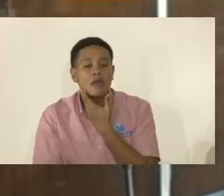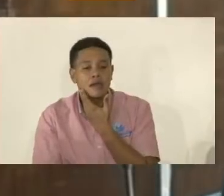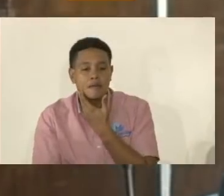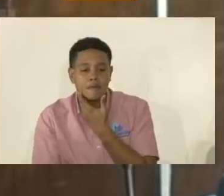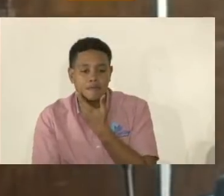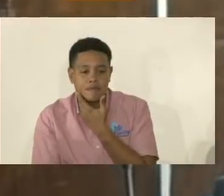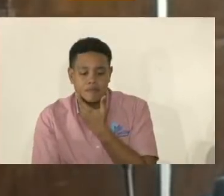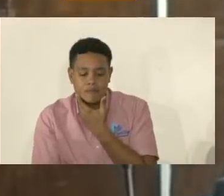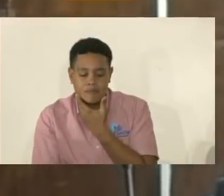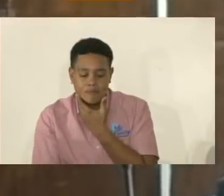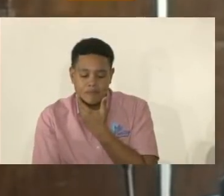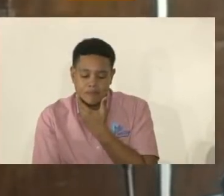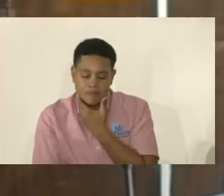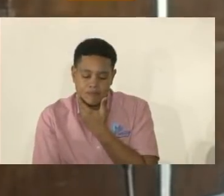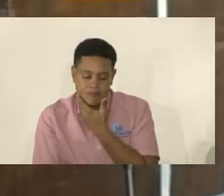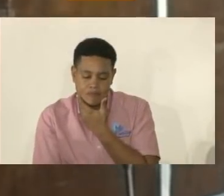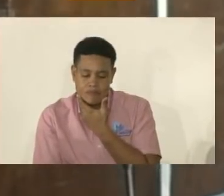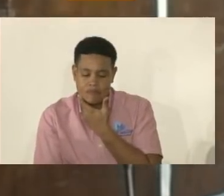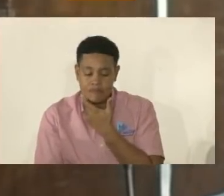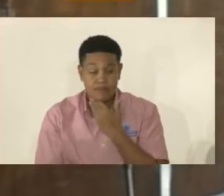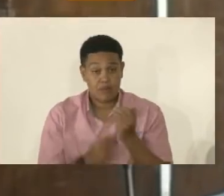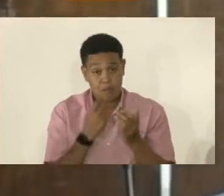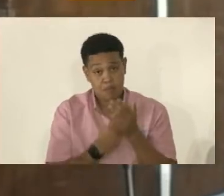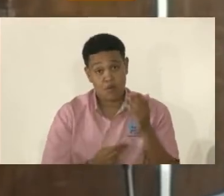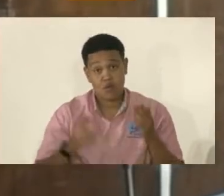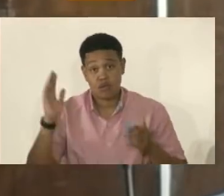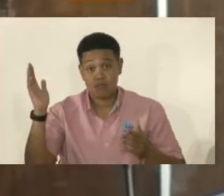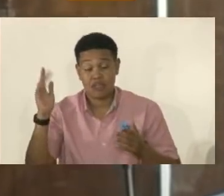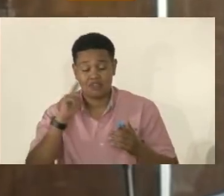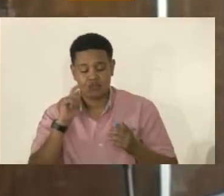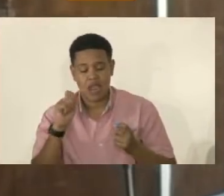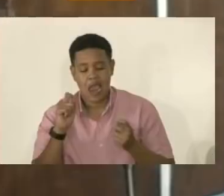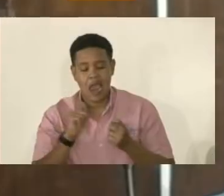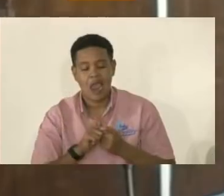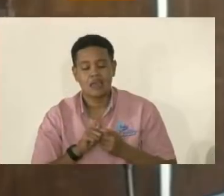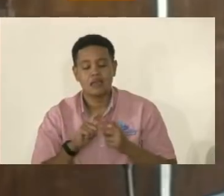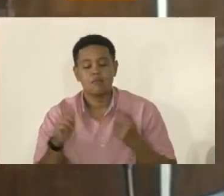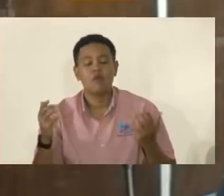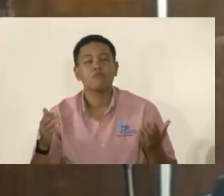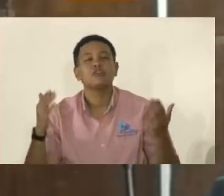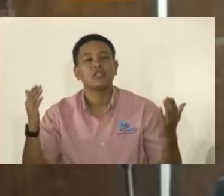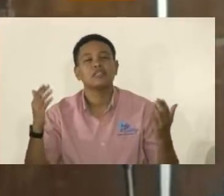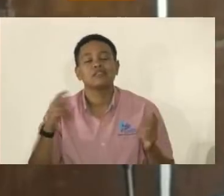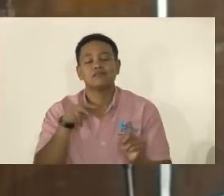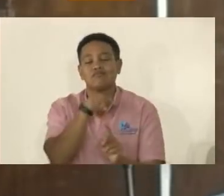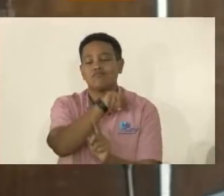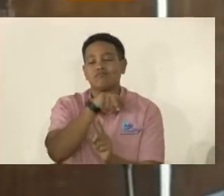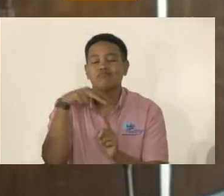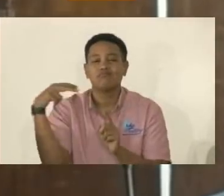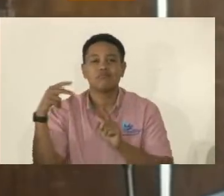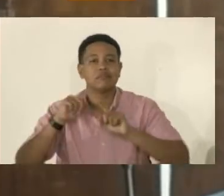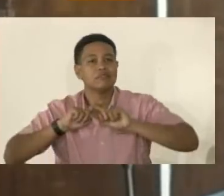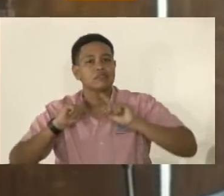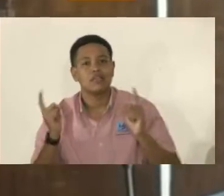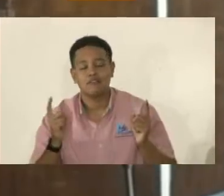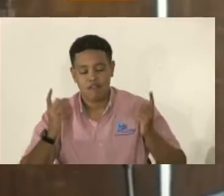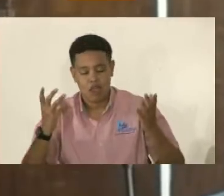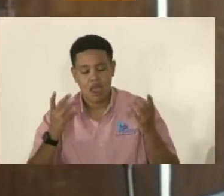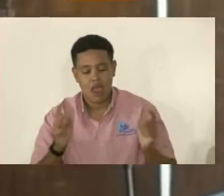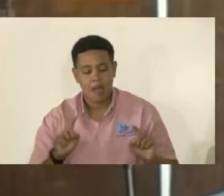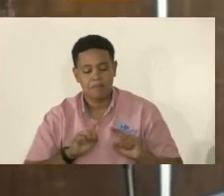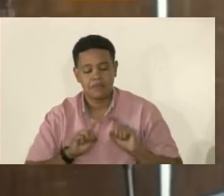Both presentations were accurate, but just presented from two very different perspectives,